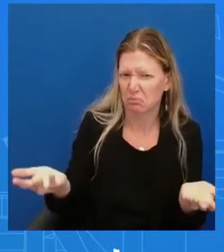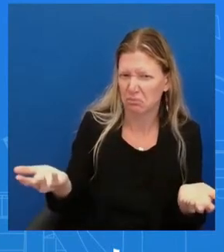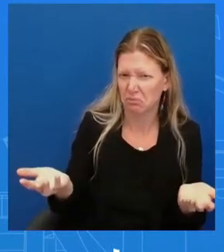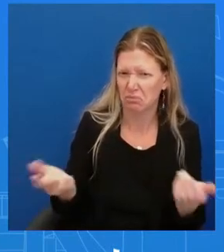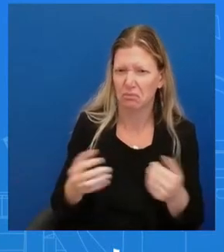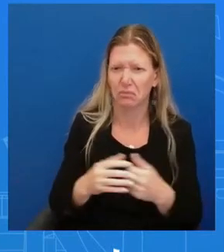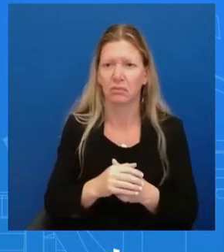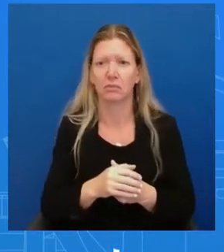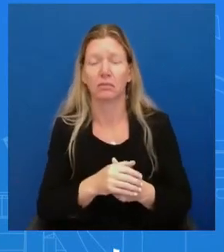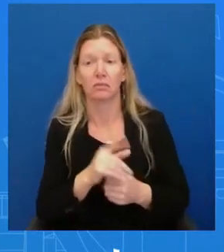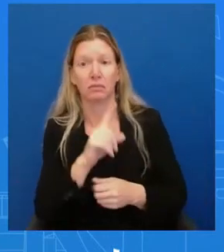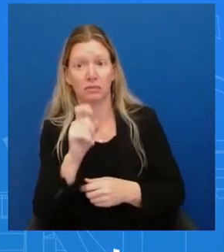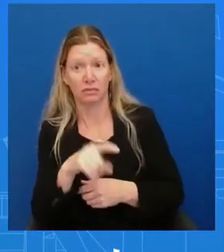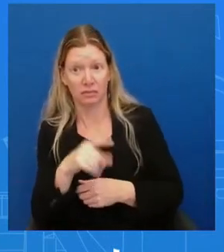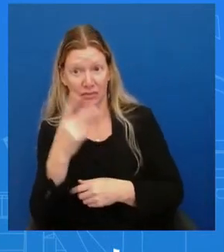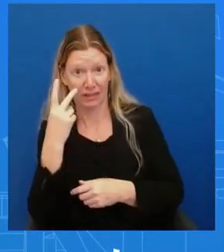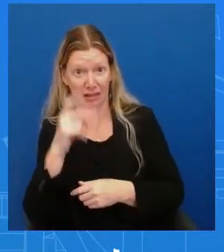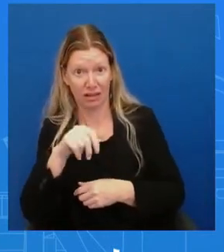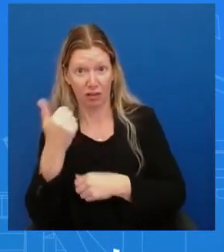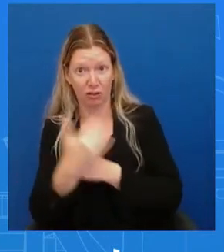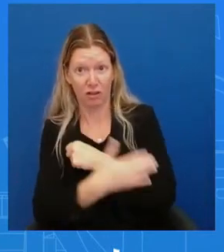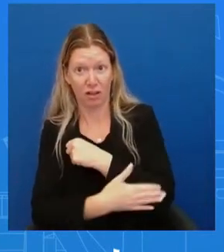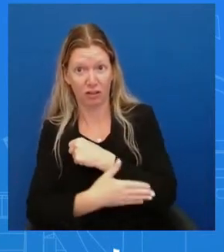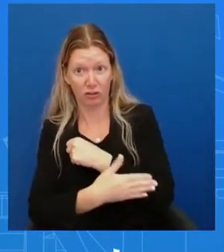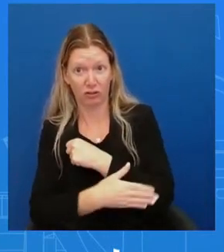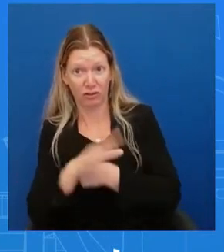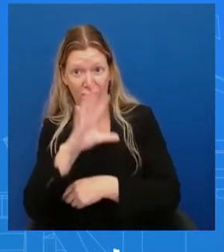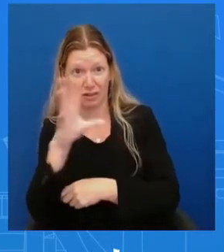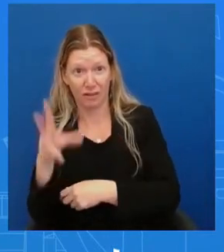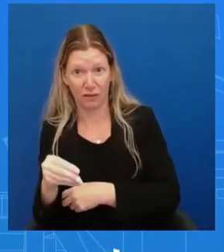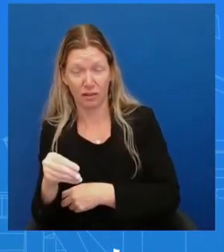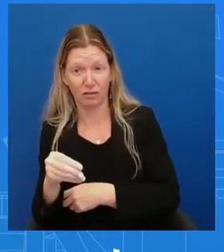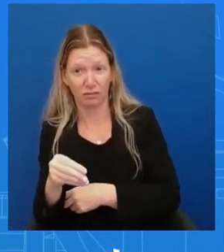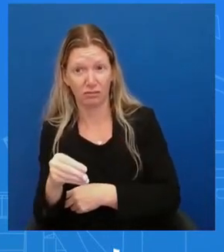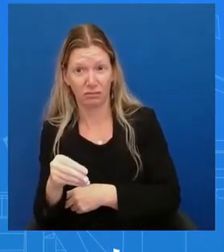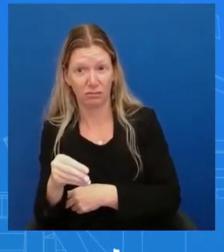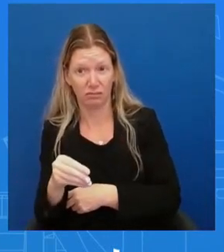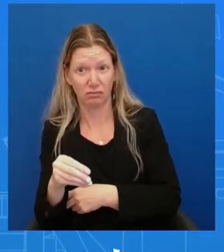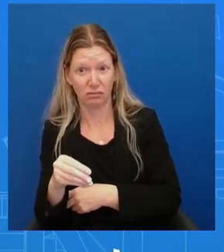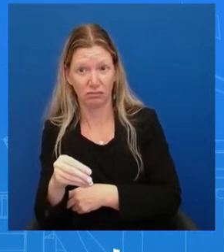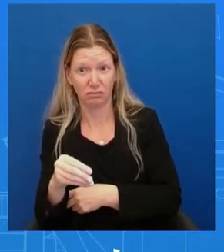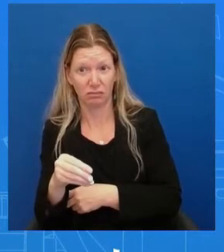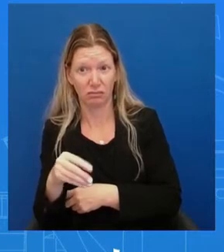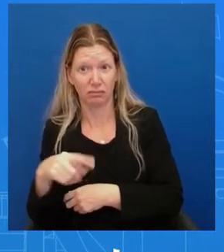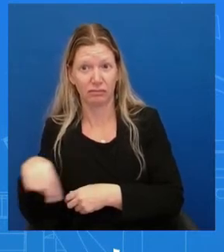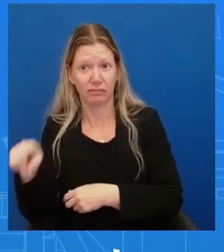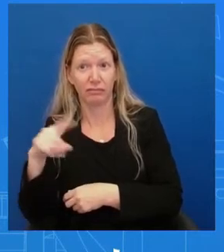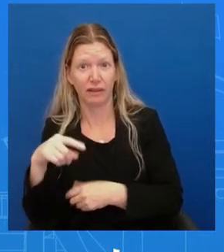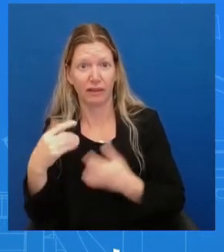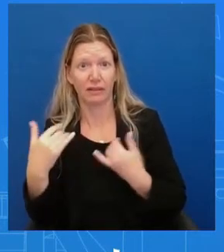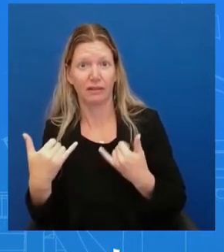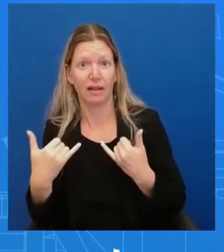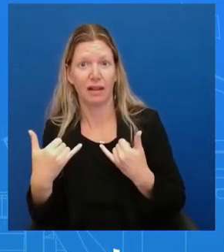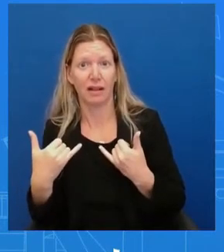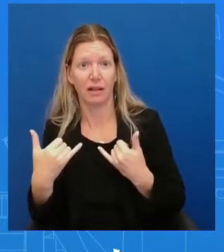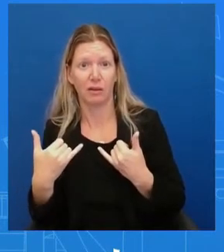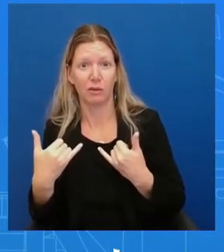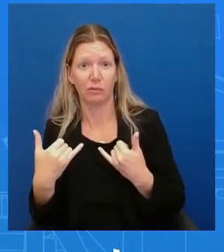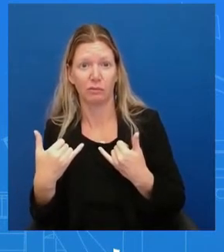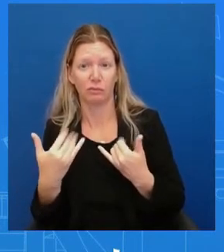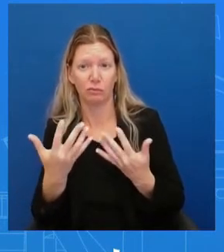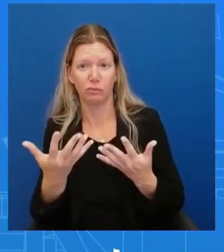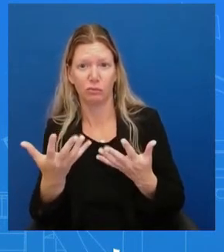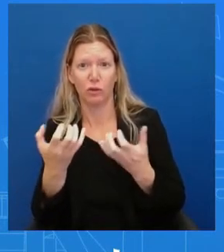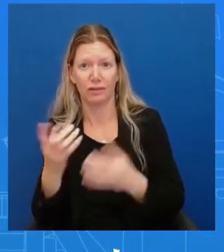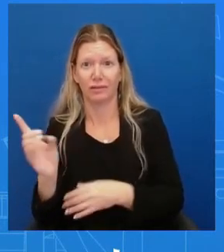Burkina Faso, to name just two, their citizenry are now pushing for democratic transitions. Is that